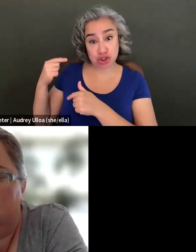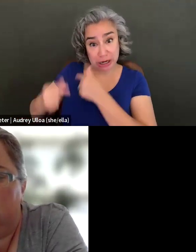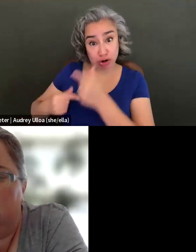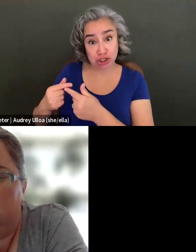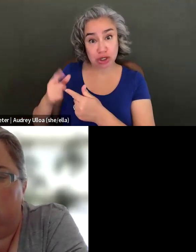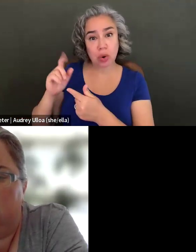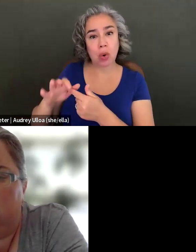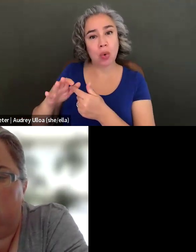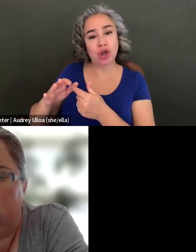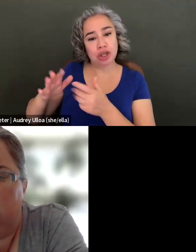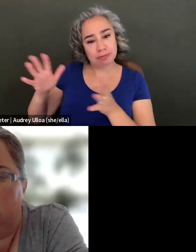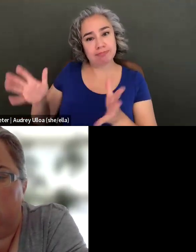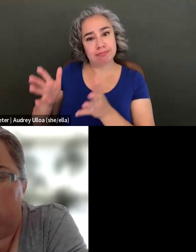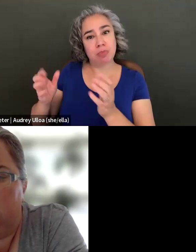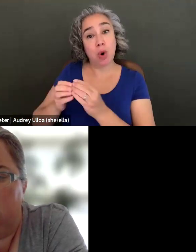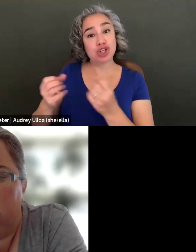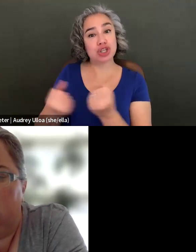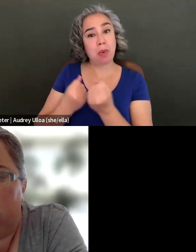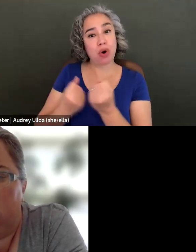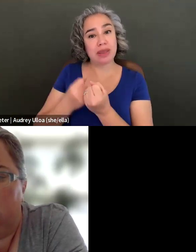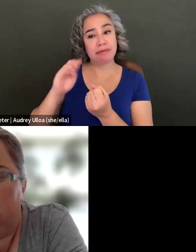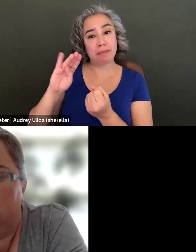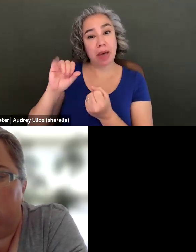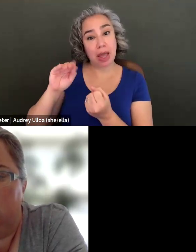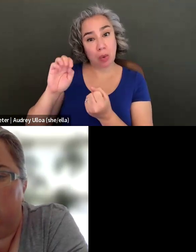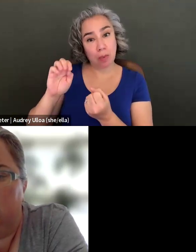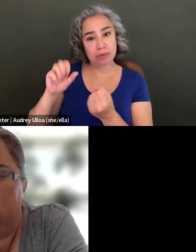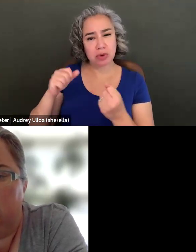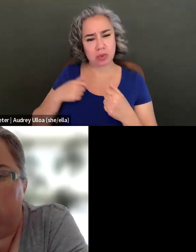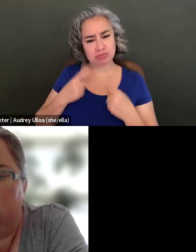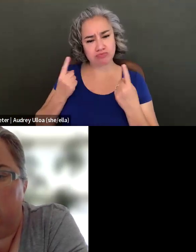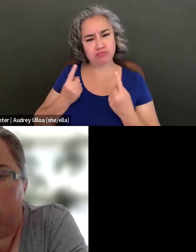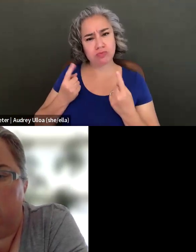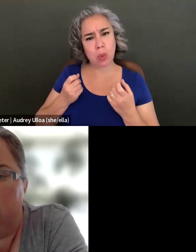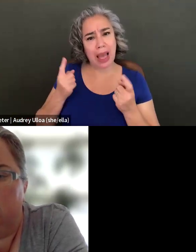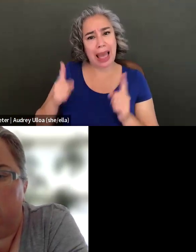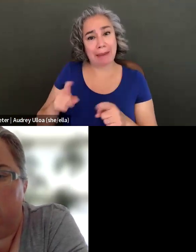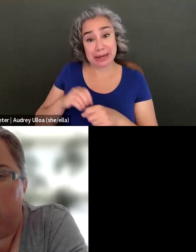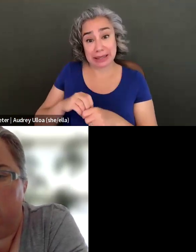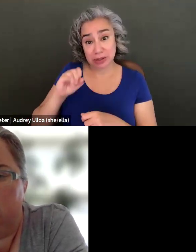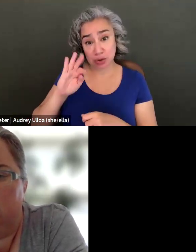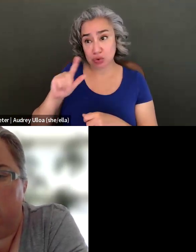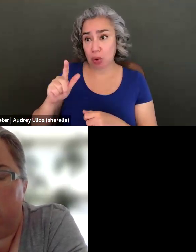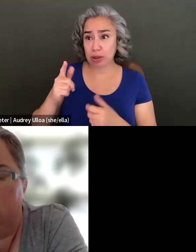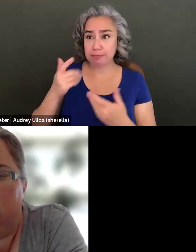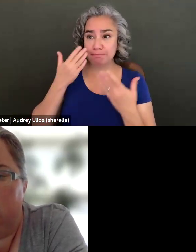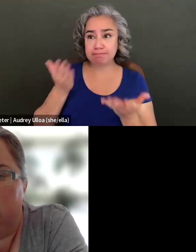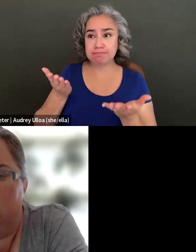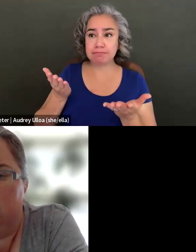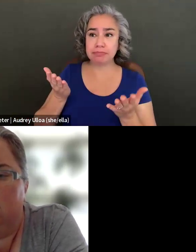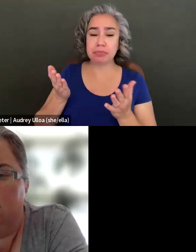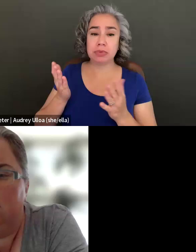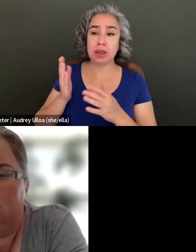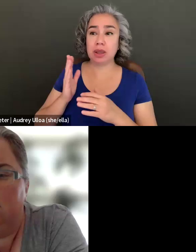a more supportive microbiome. So this begs the question, what then is happening in the soil? We don't know if it is something